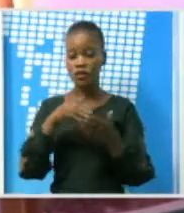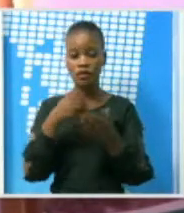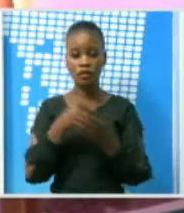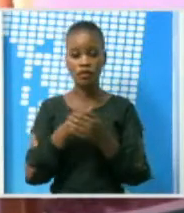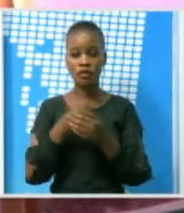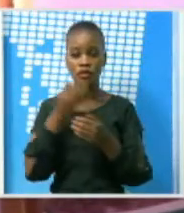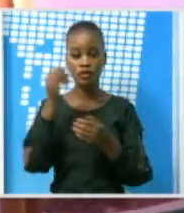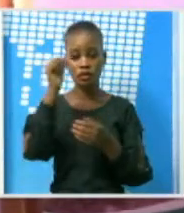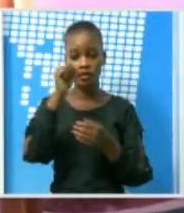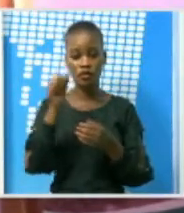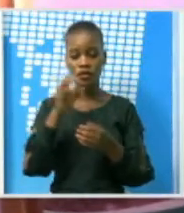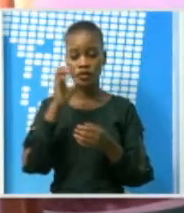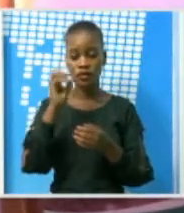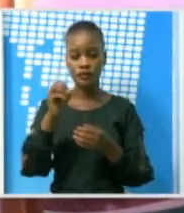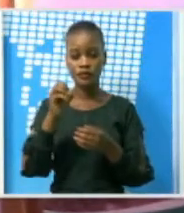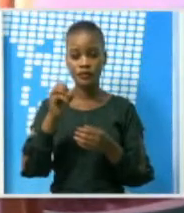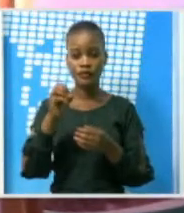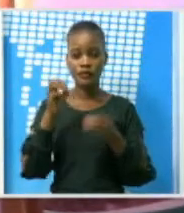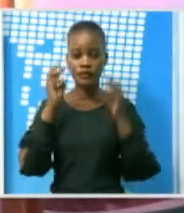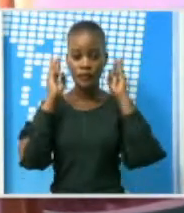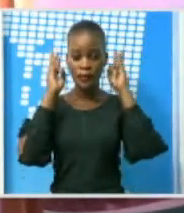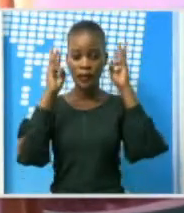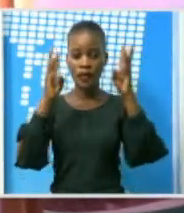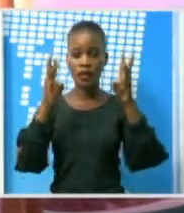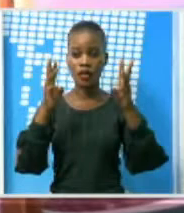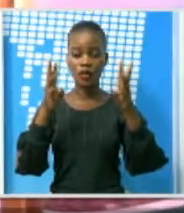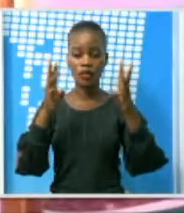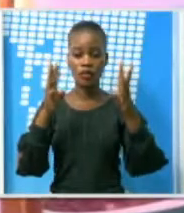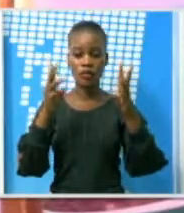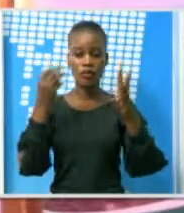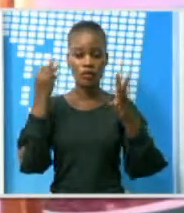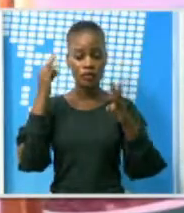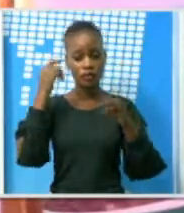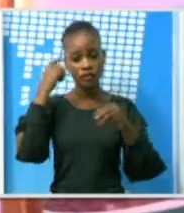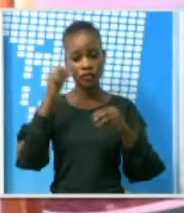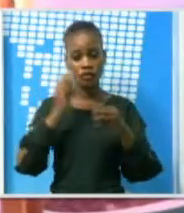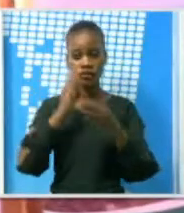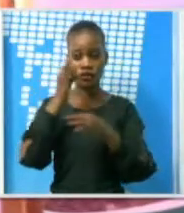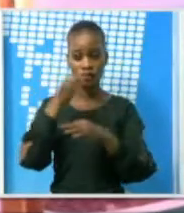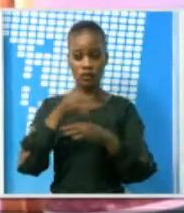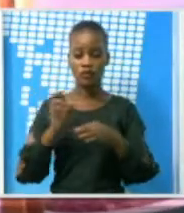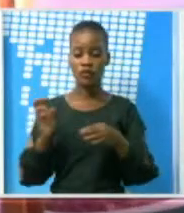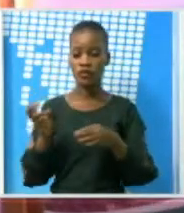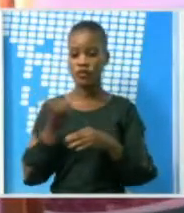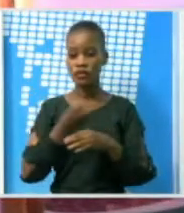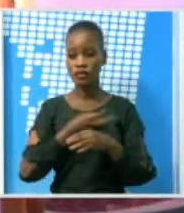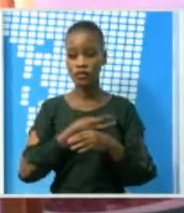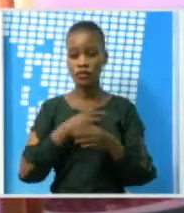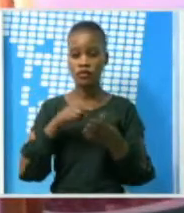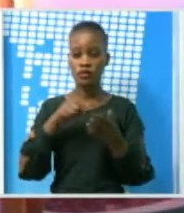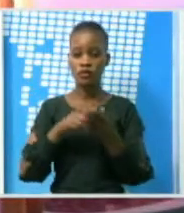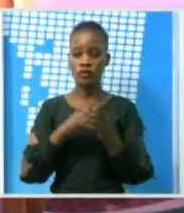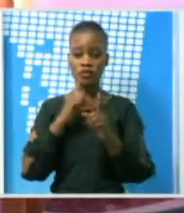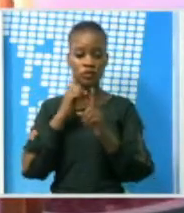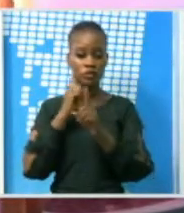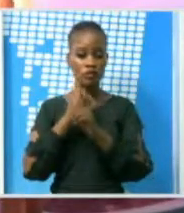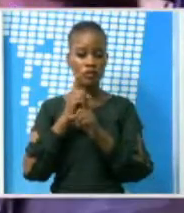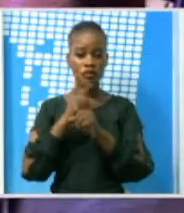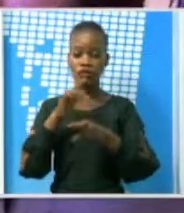So renewable energies will play a key role for the future of our energy security.